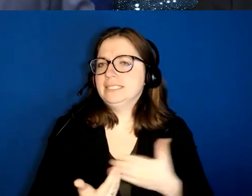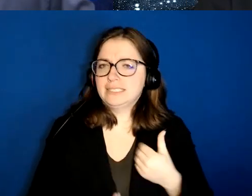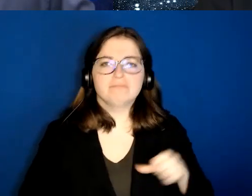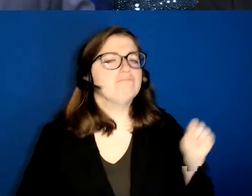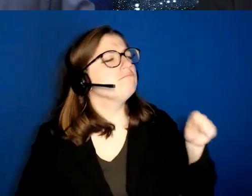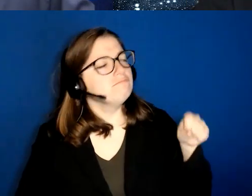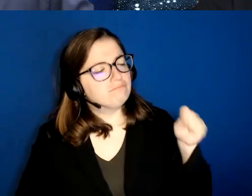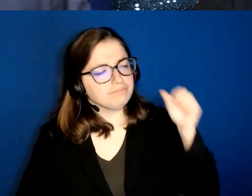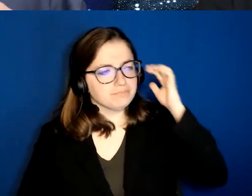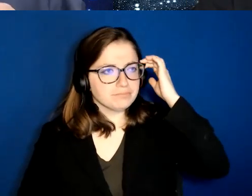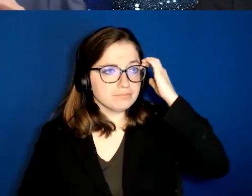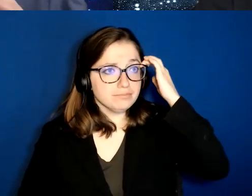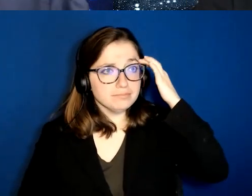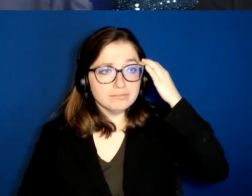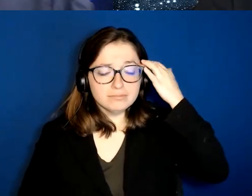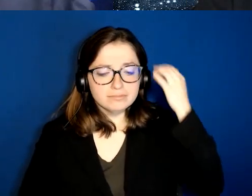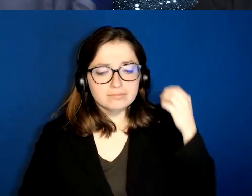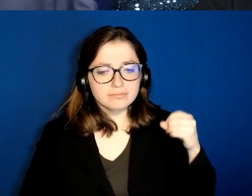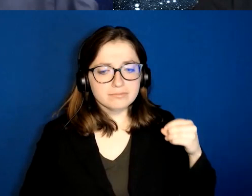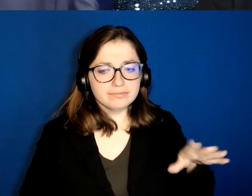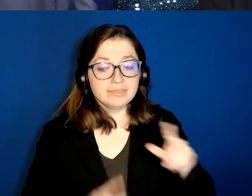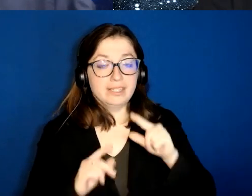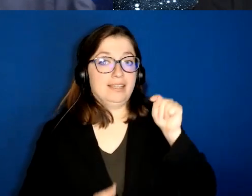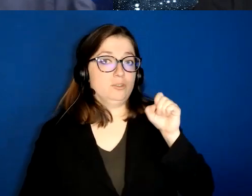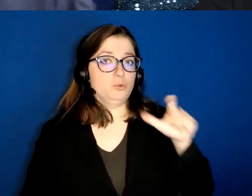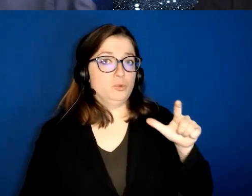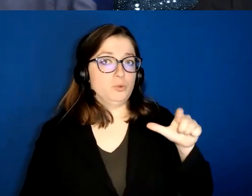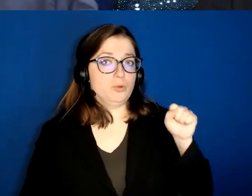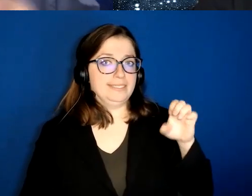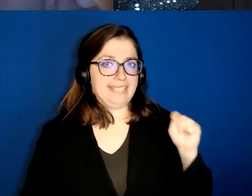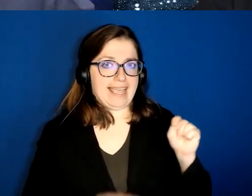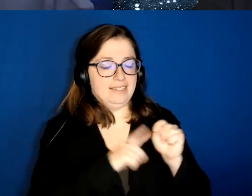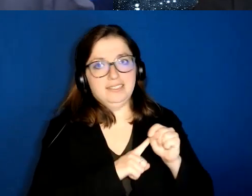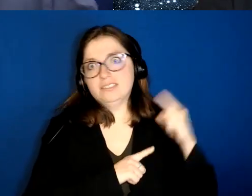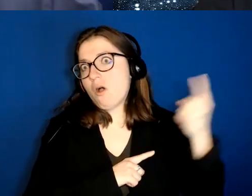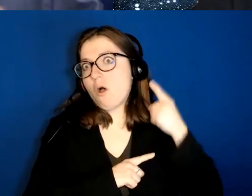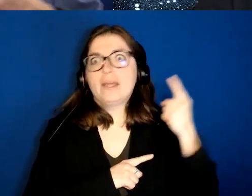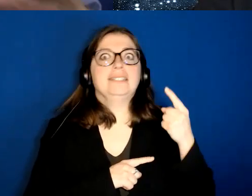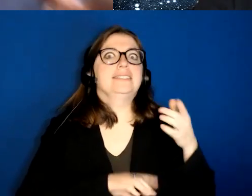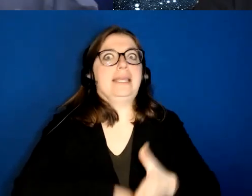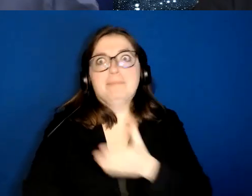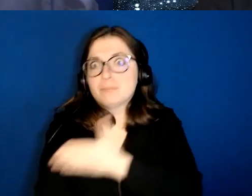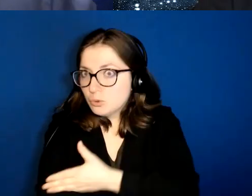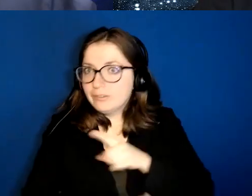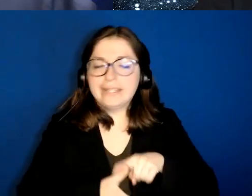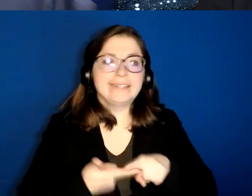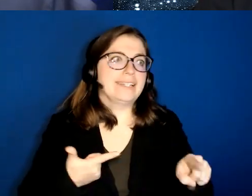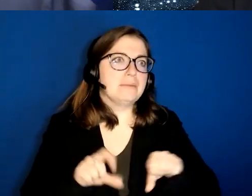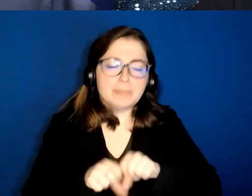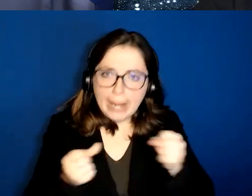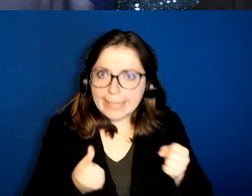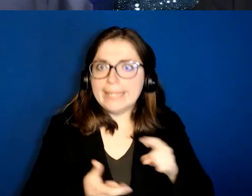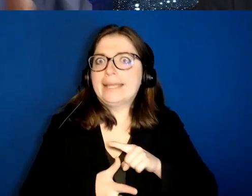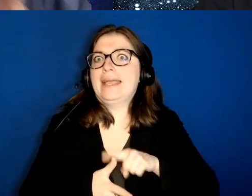definitely the tool set is always improving and breaking and changing. And it's surprising